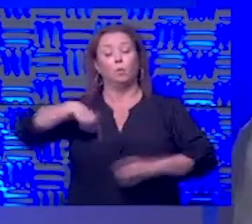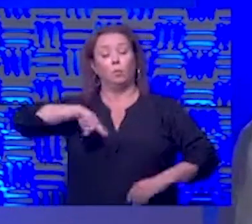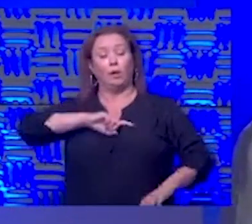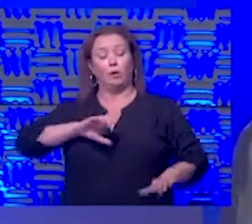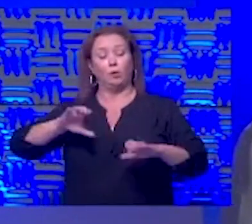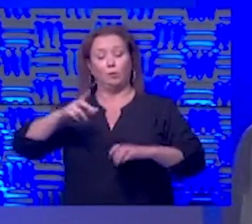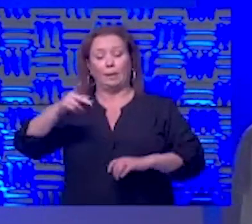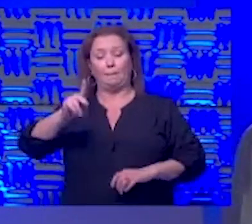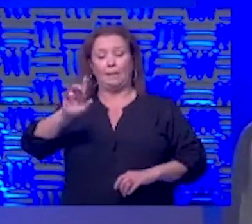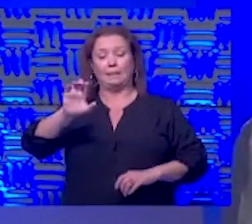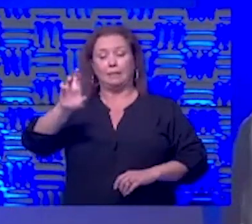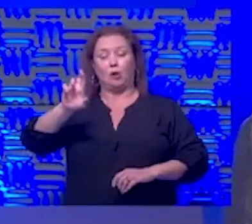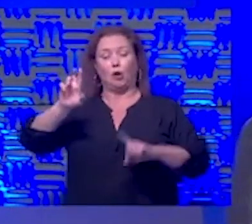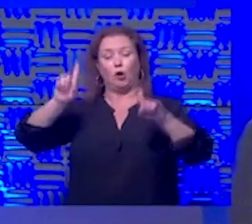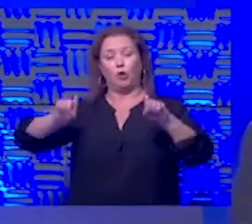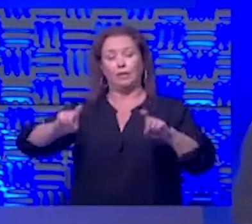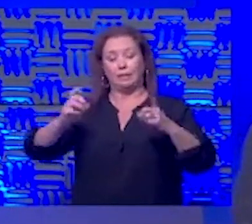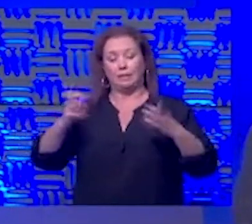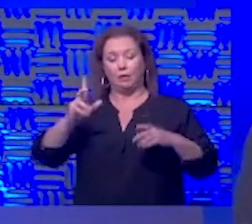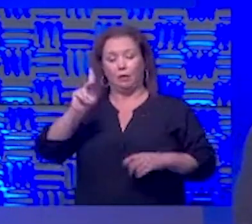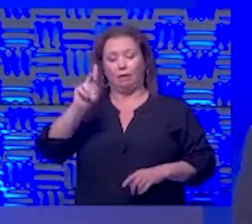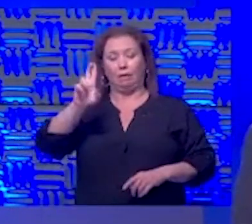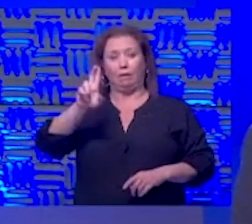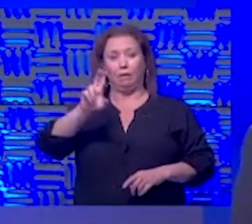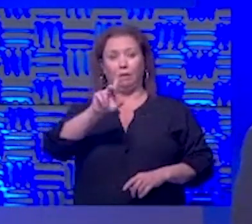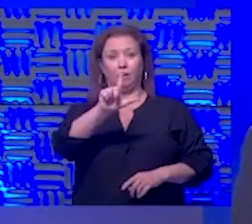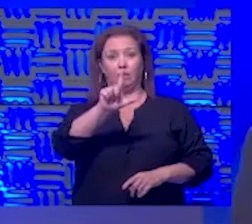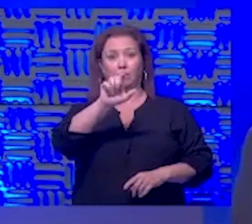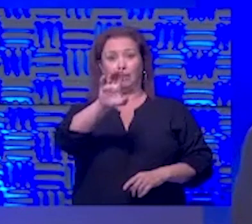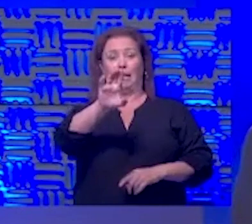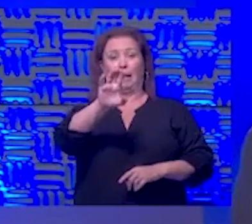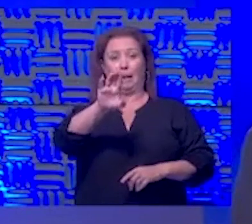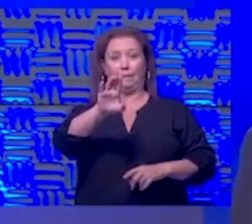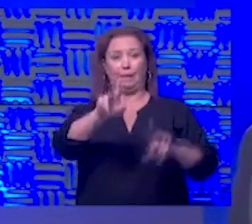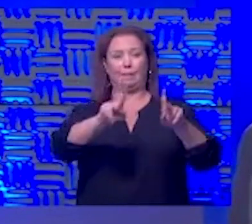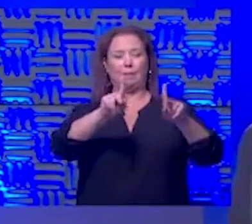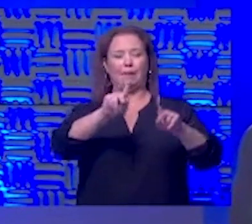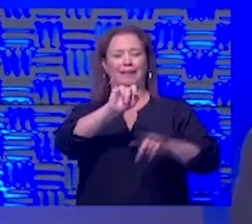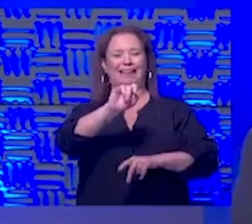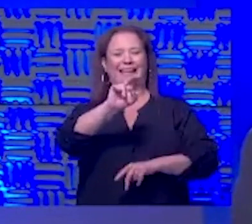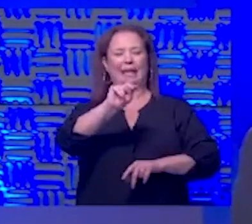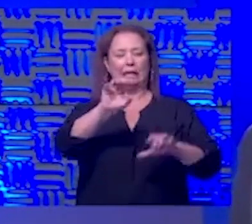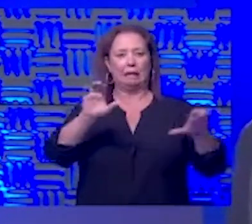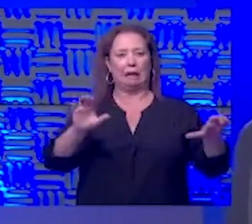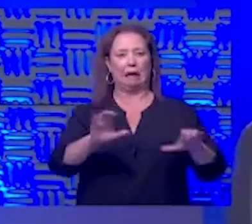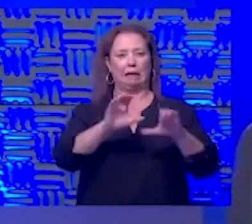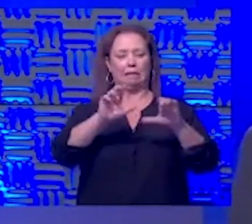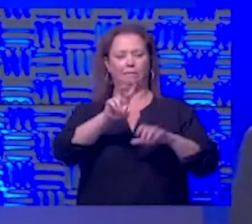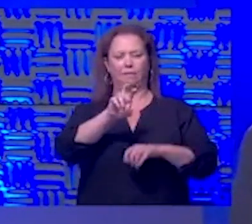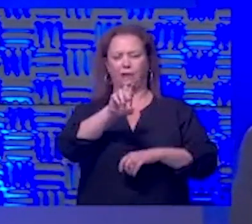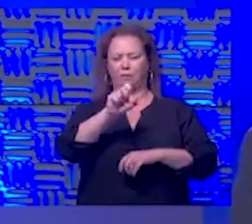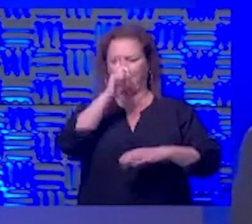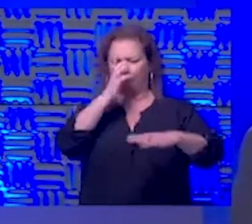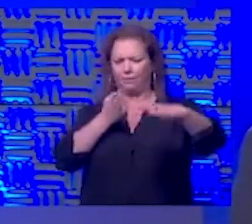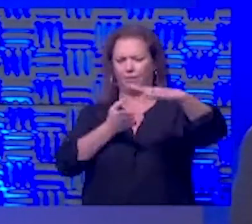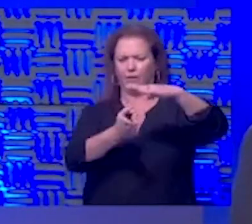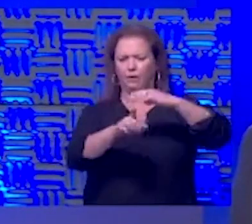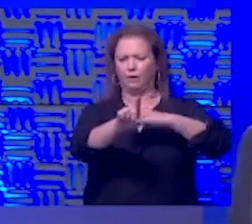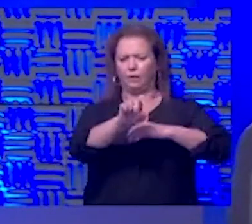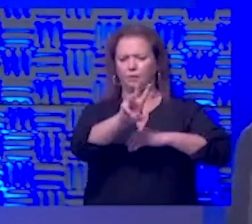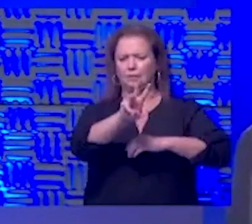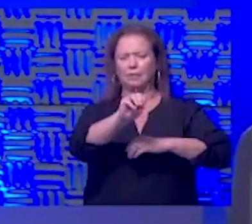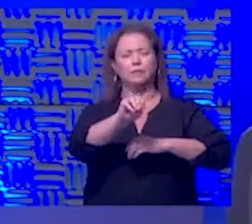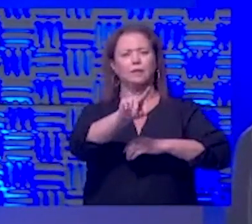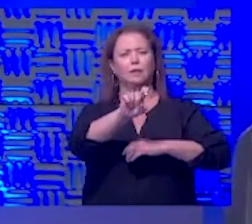doing our PCR tests here, our lab people have to inactivate the virus. And so they're putting it, I believe, at like 160,